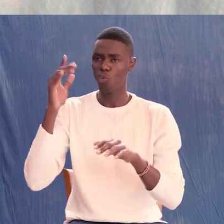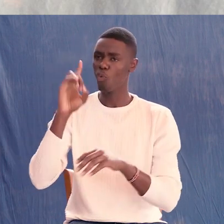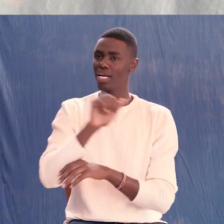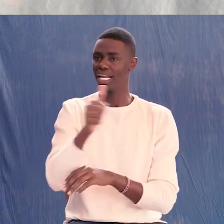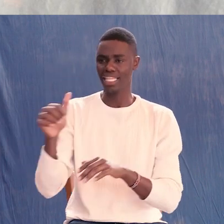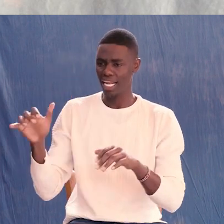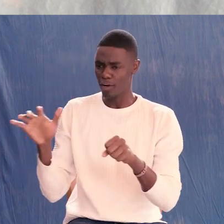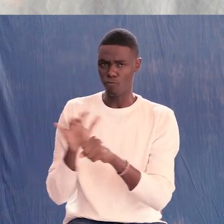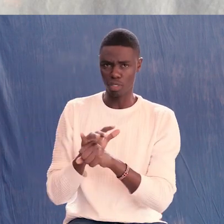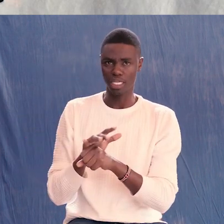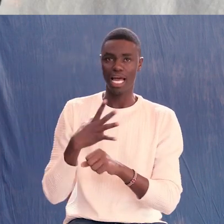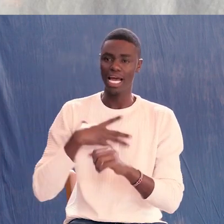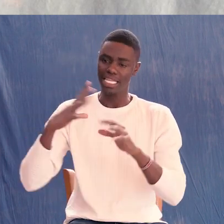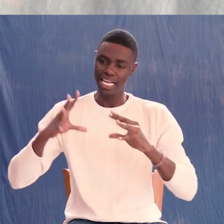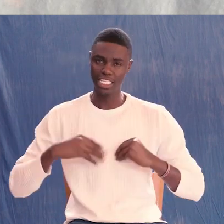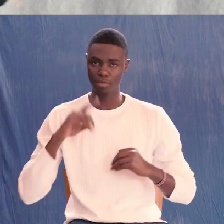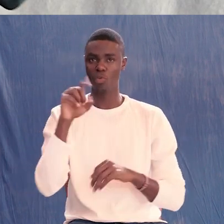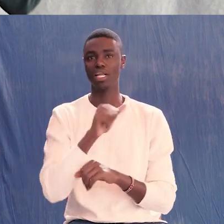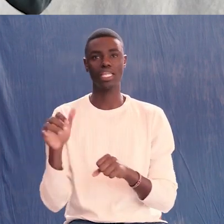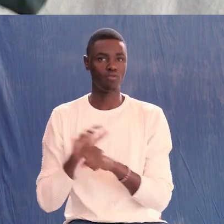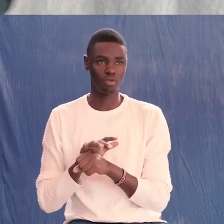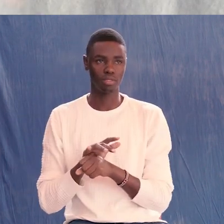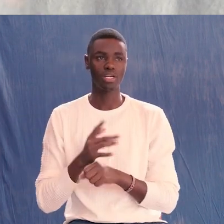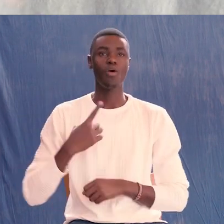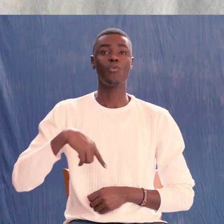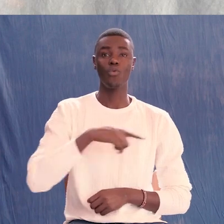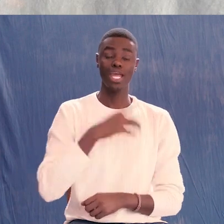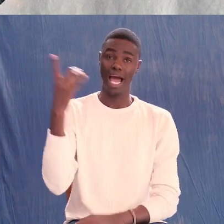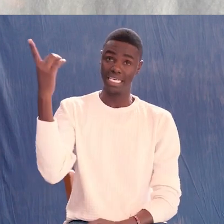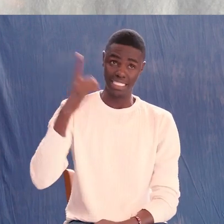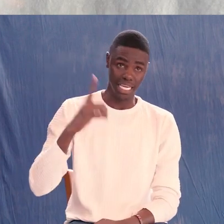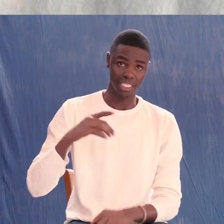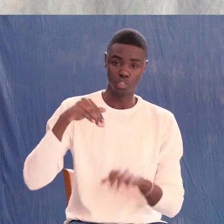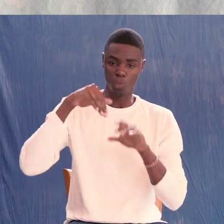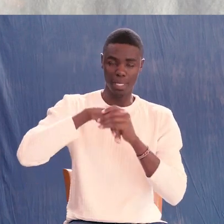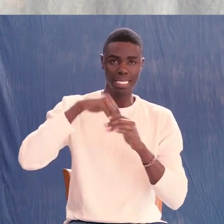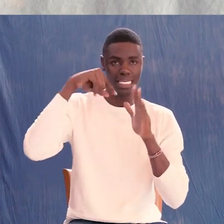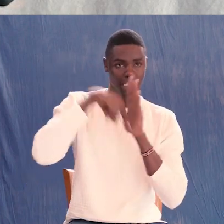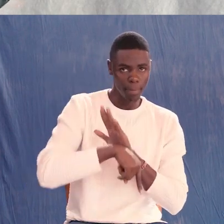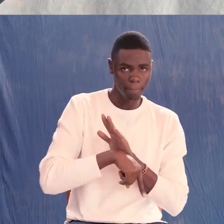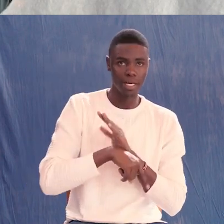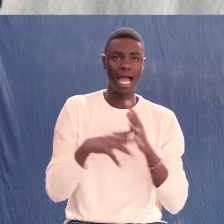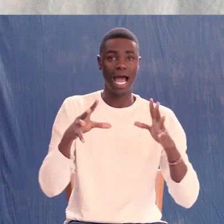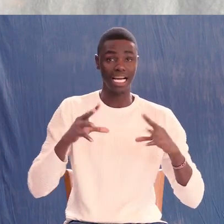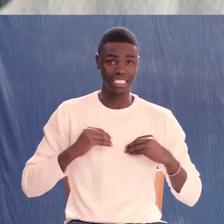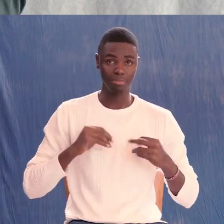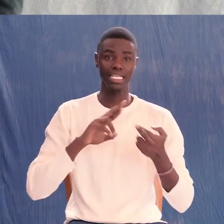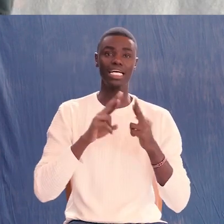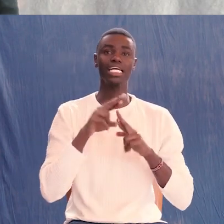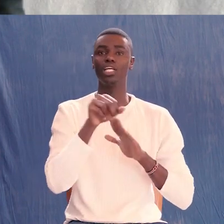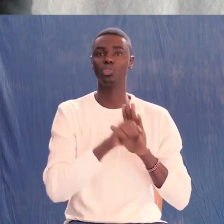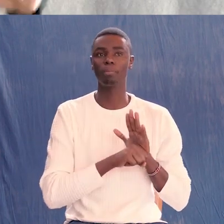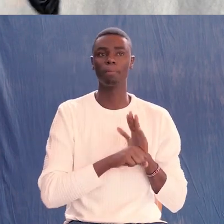and they accepted one another. We are designed to be in deep, accepting relationships.